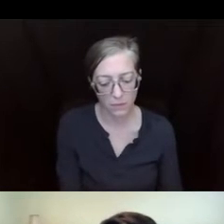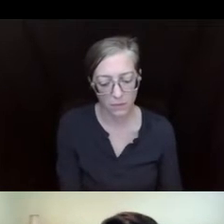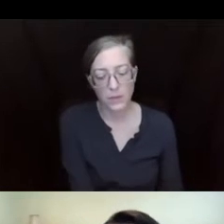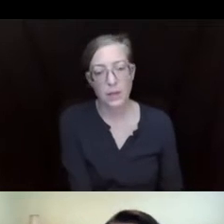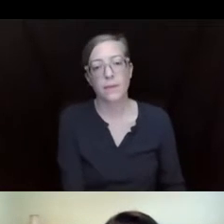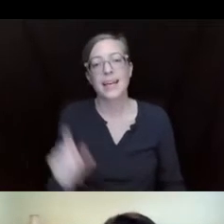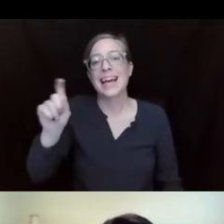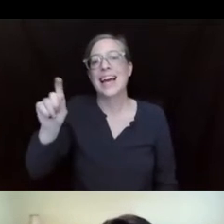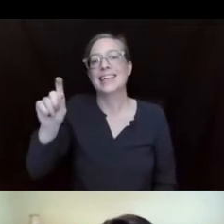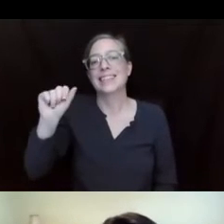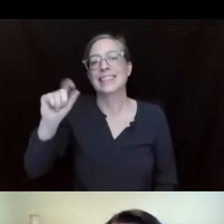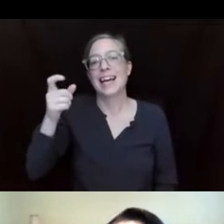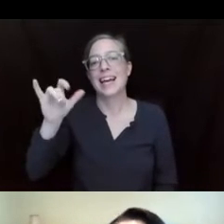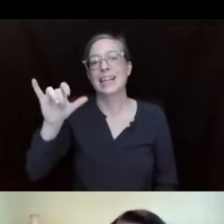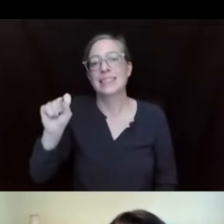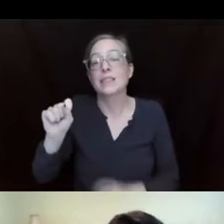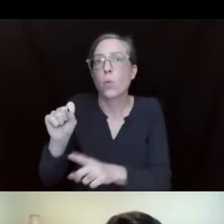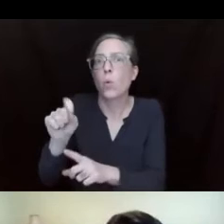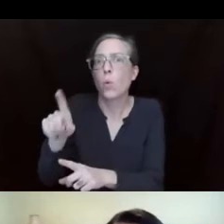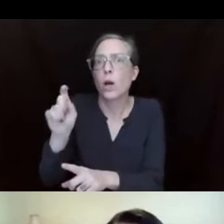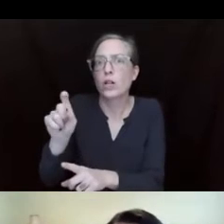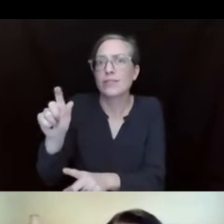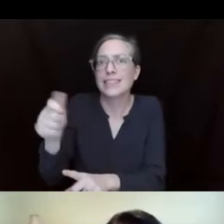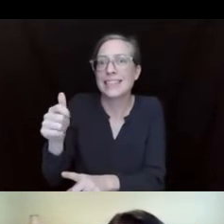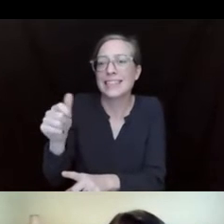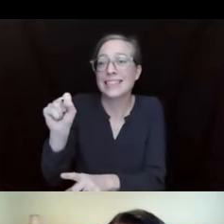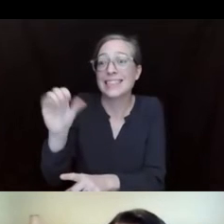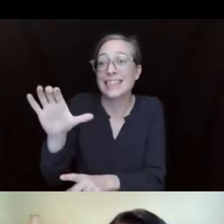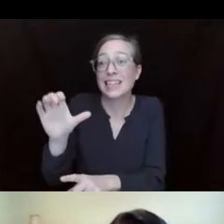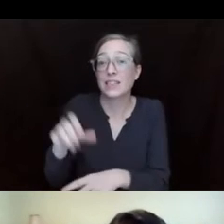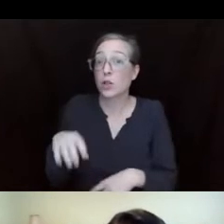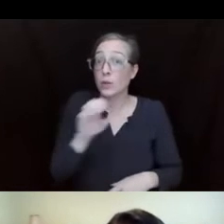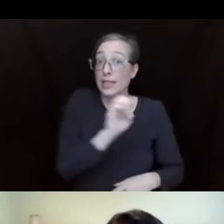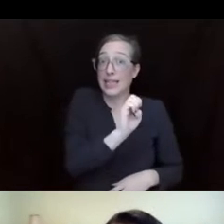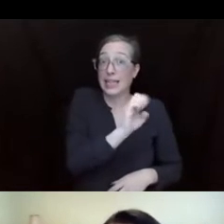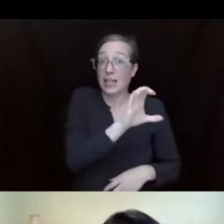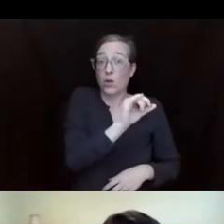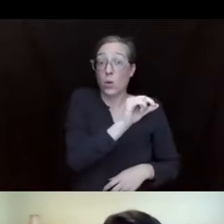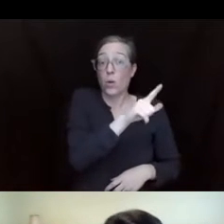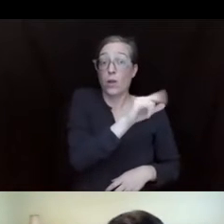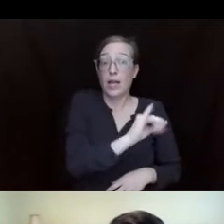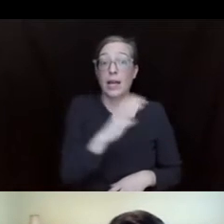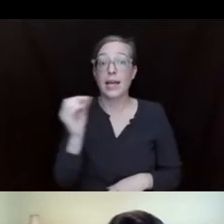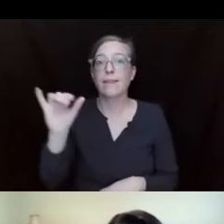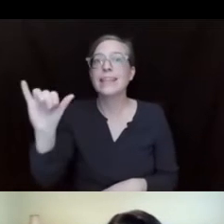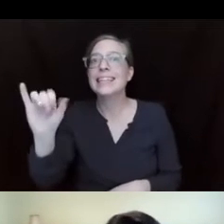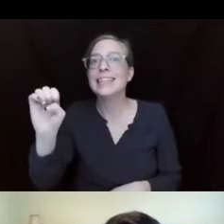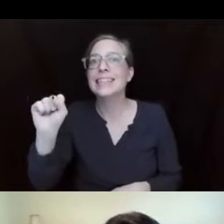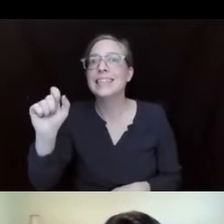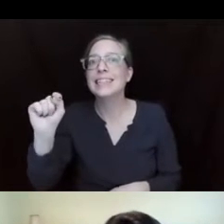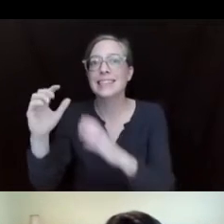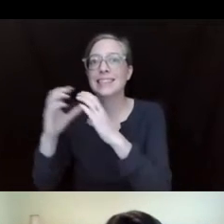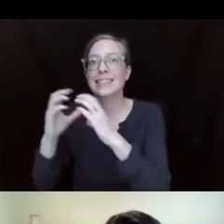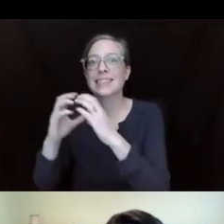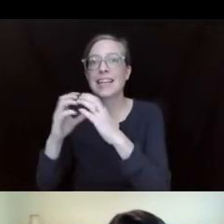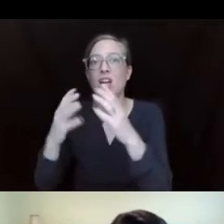seconds. He was able to separate the E. coli and the yeast cells in less than 2 minutes. And in less